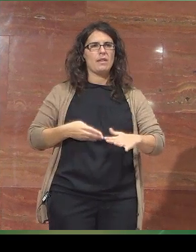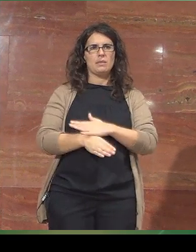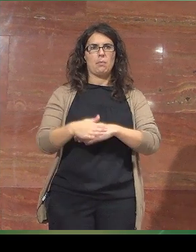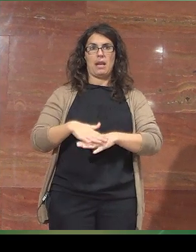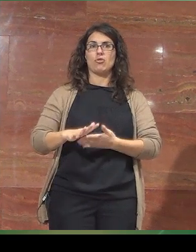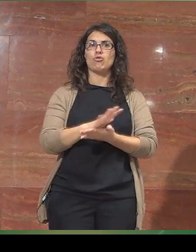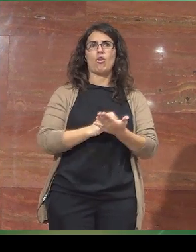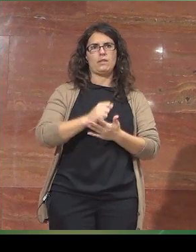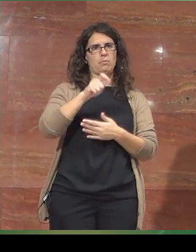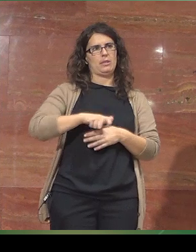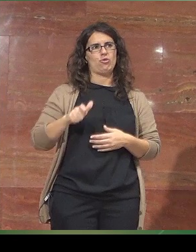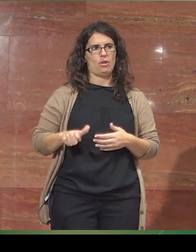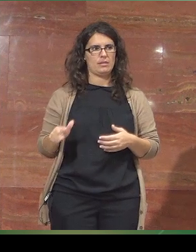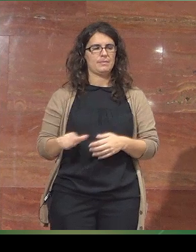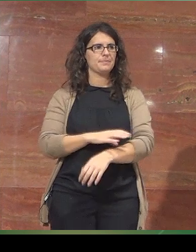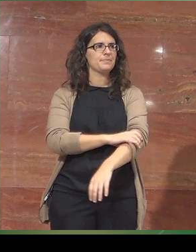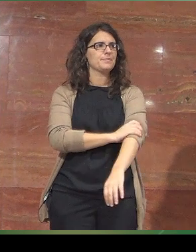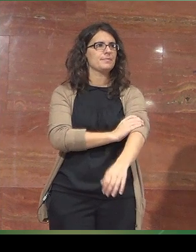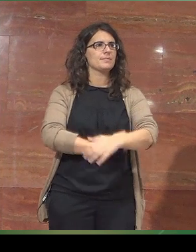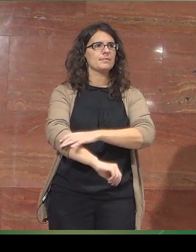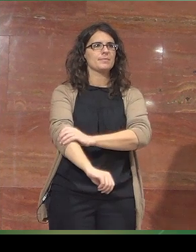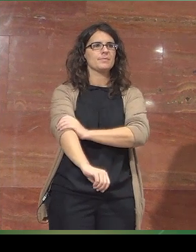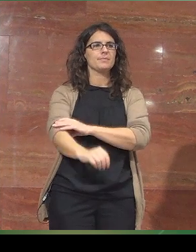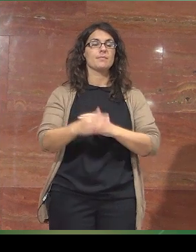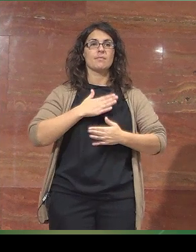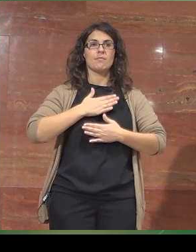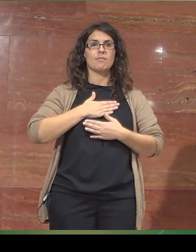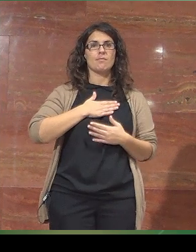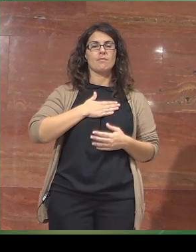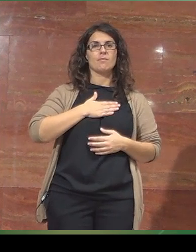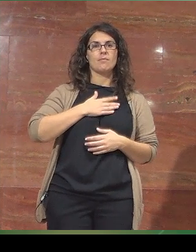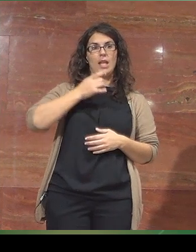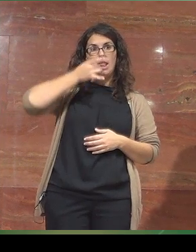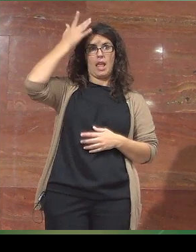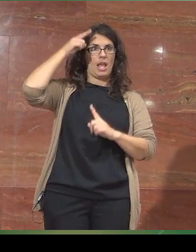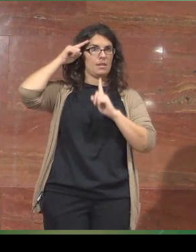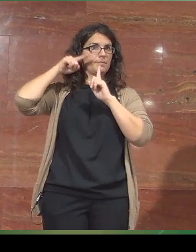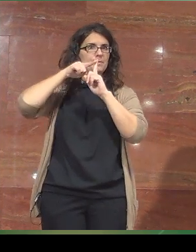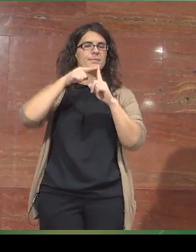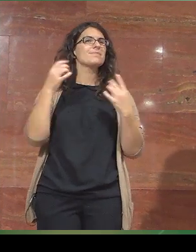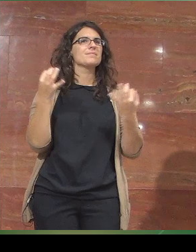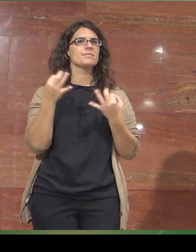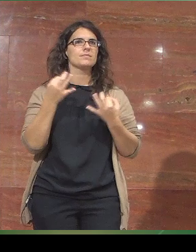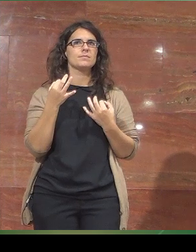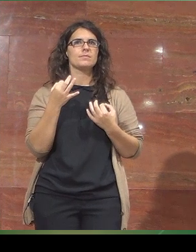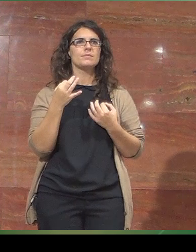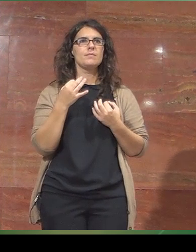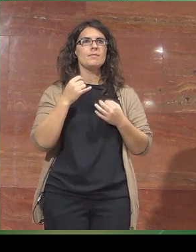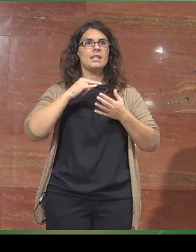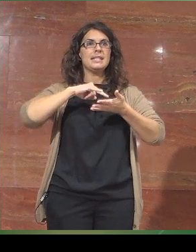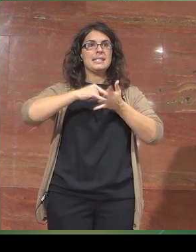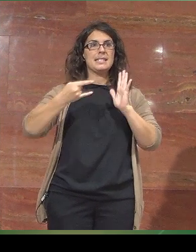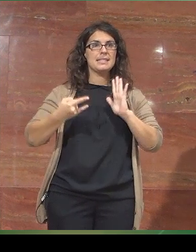our idea was that the on-street system would be one part of a connected information system.